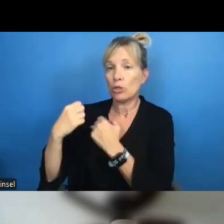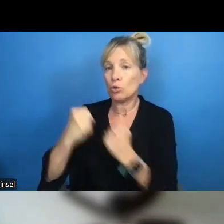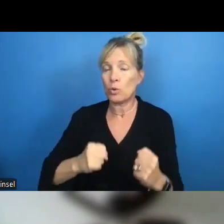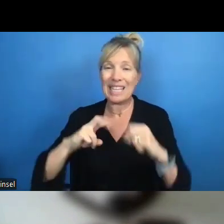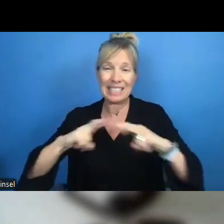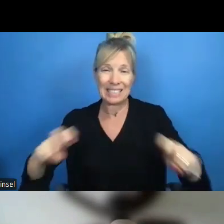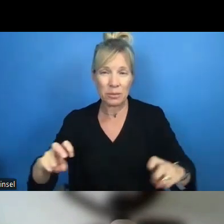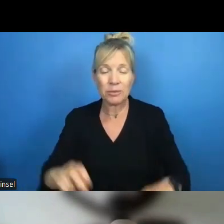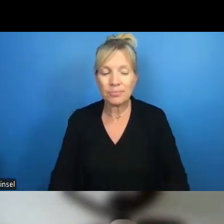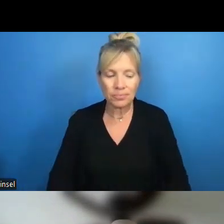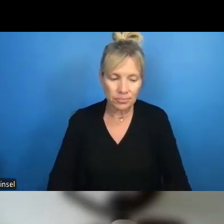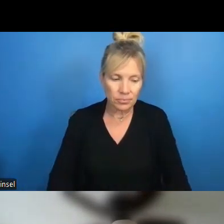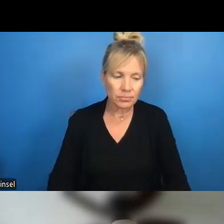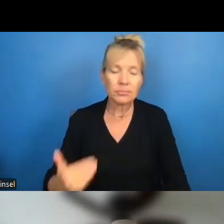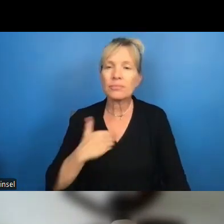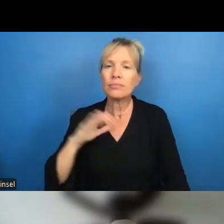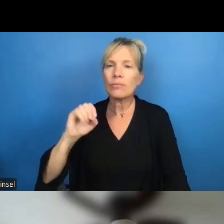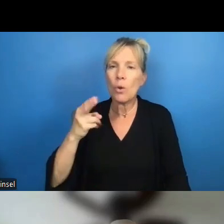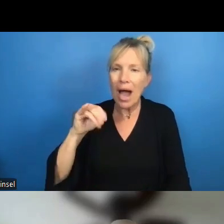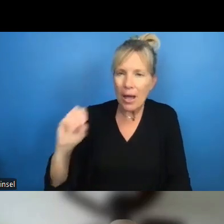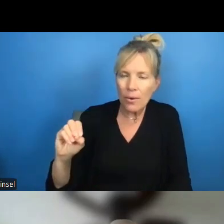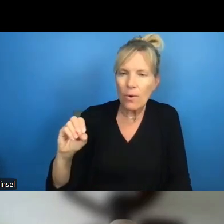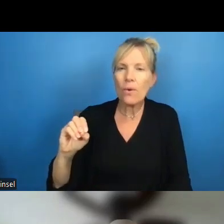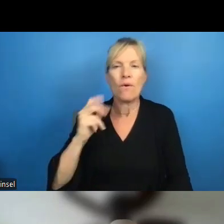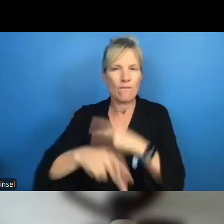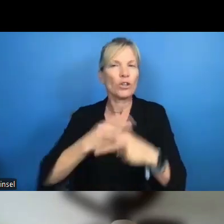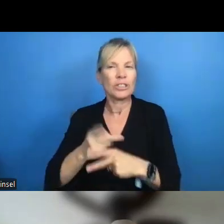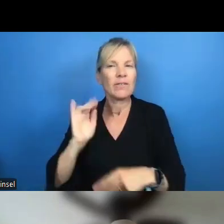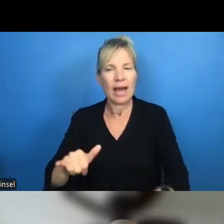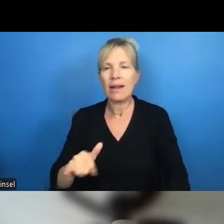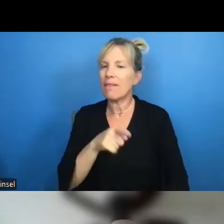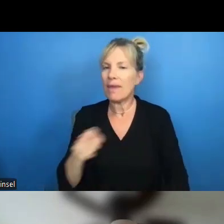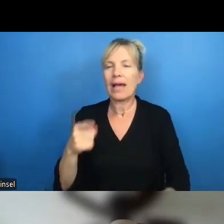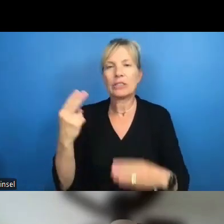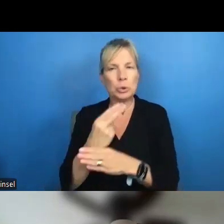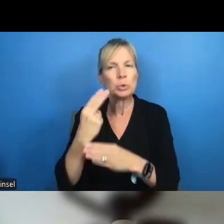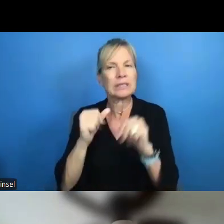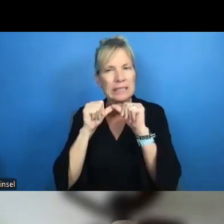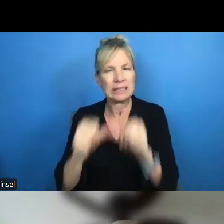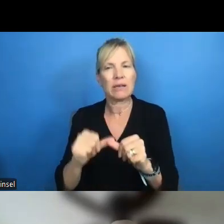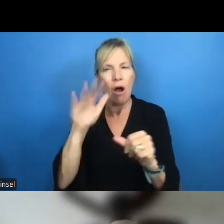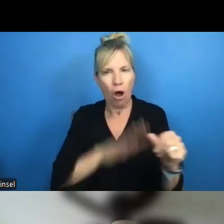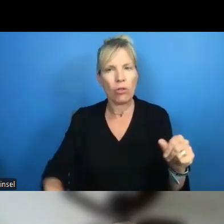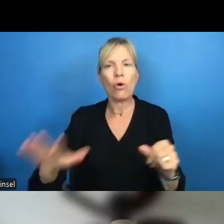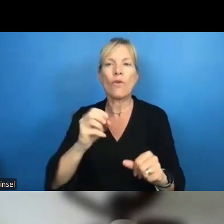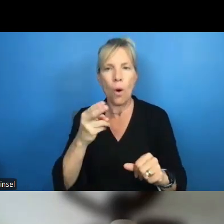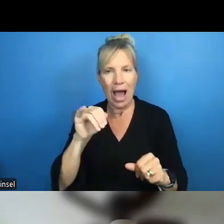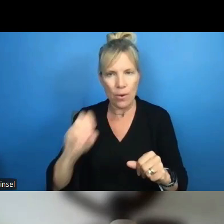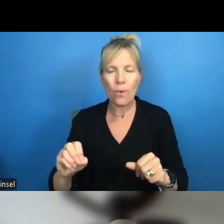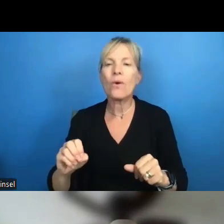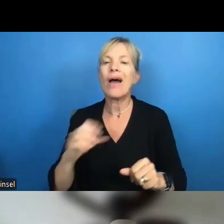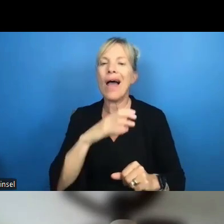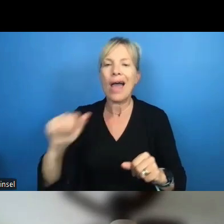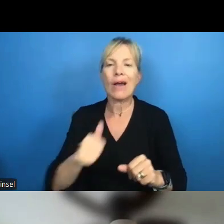Assessment. So we have an Ohio version of that is used consistently across the state and by